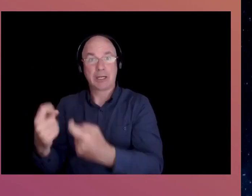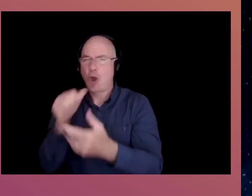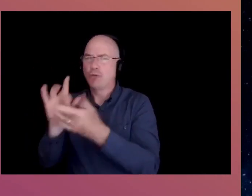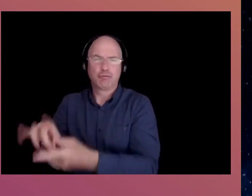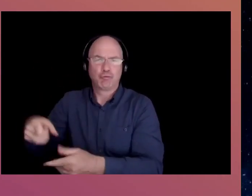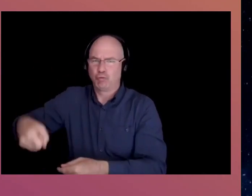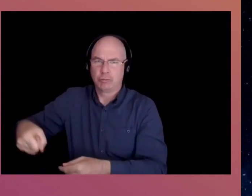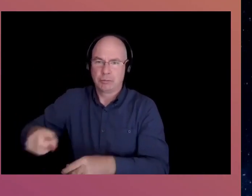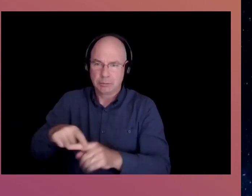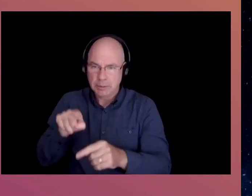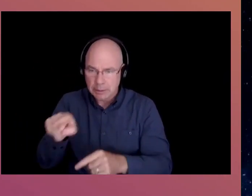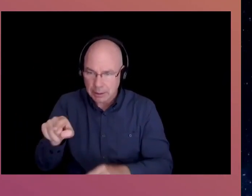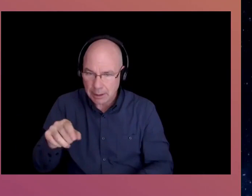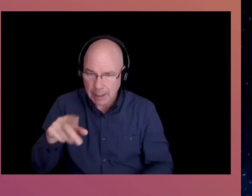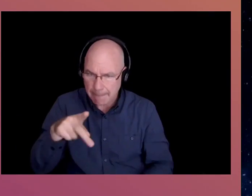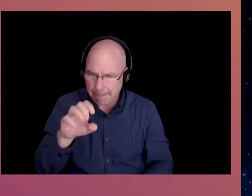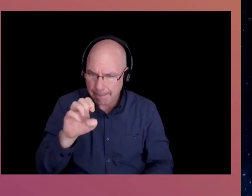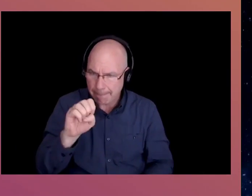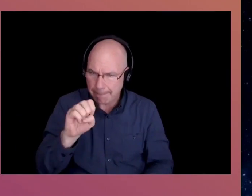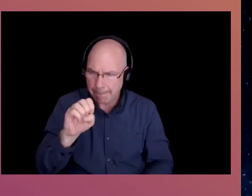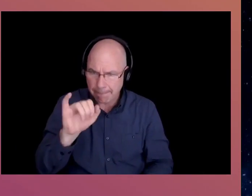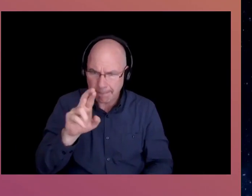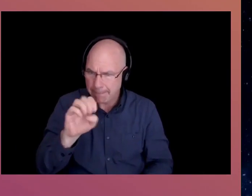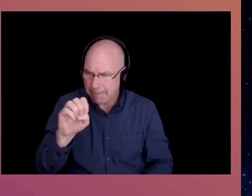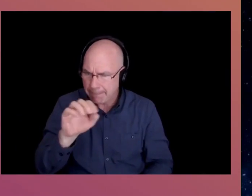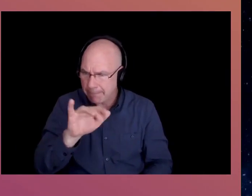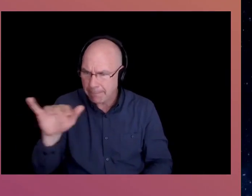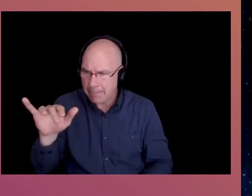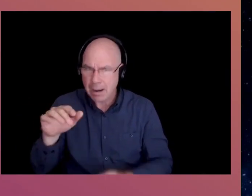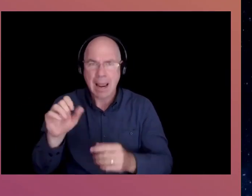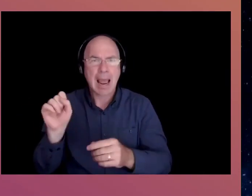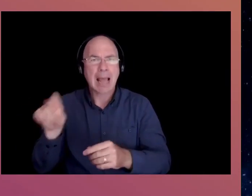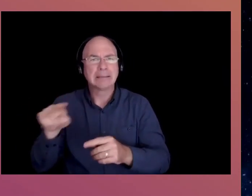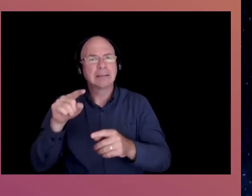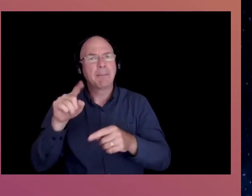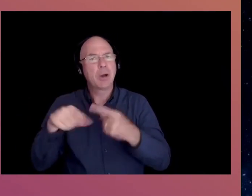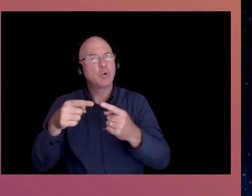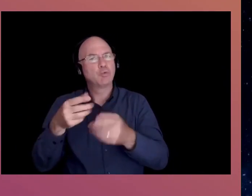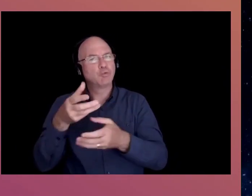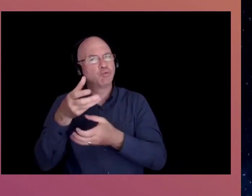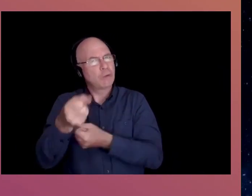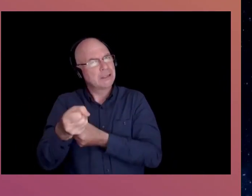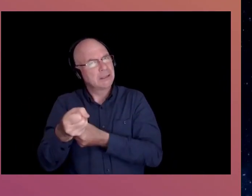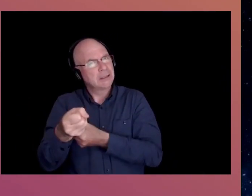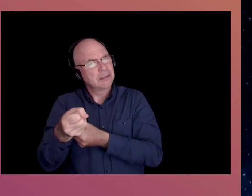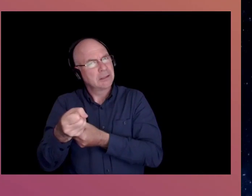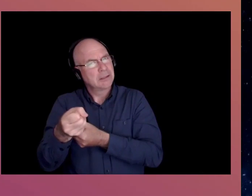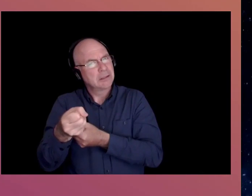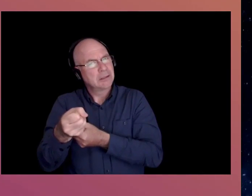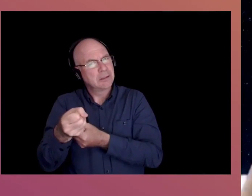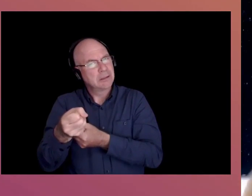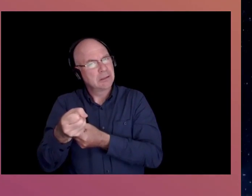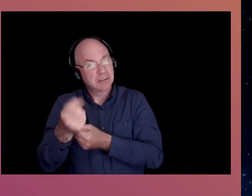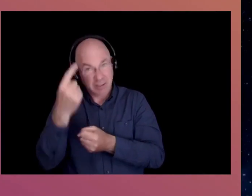Saper Sabeti is asking about trust. And so they're saying, you know, For all of these